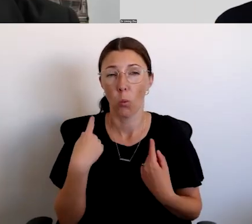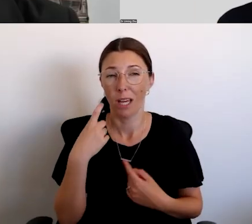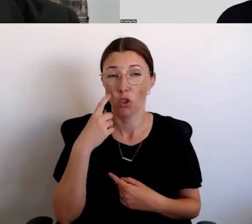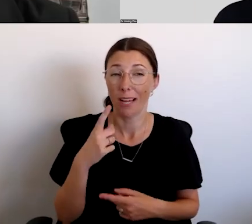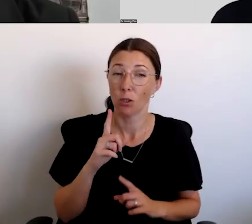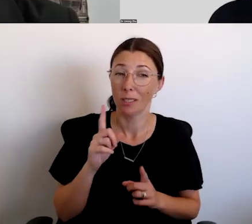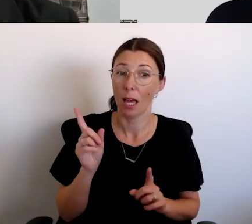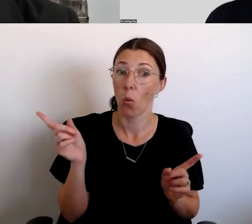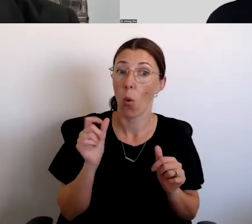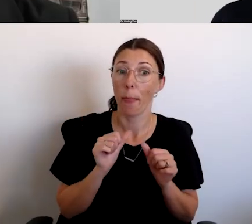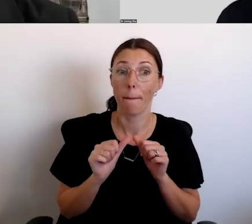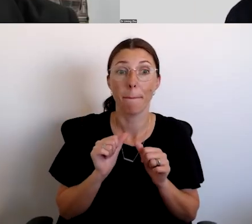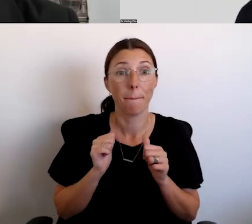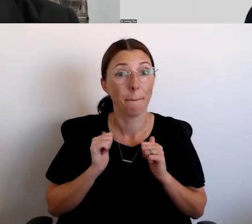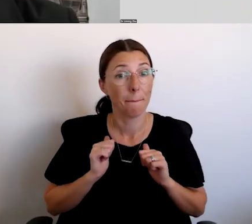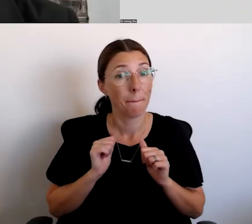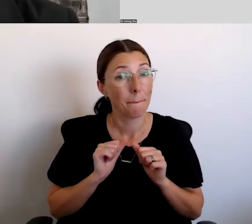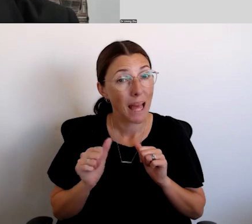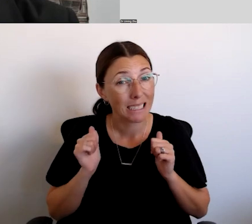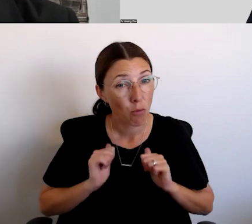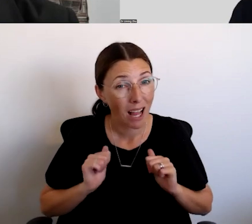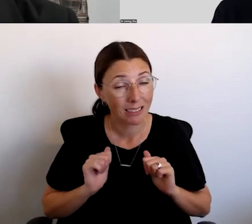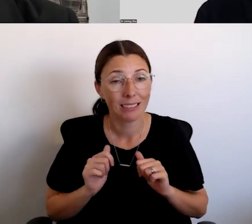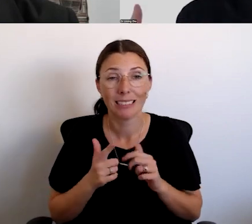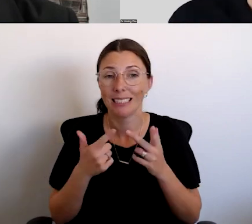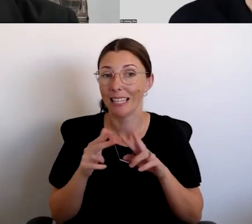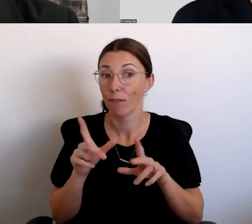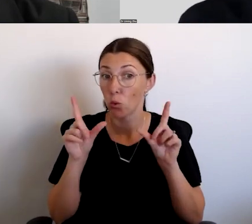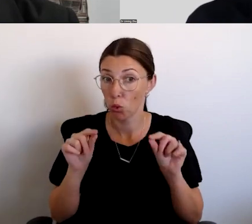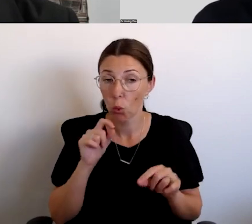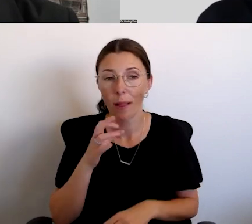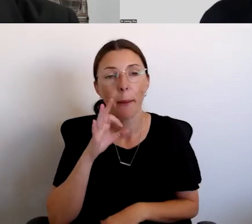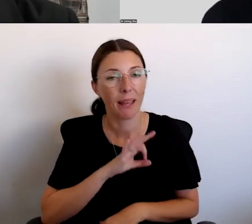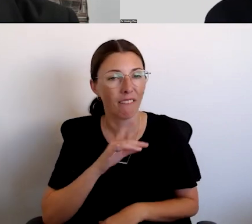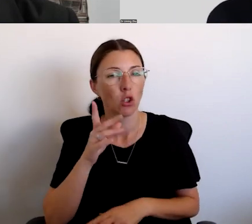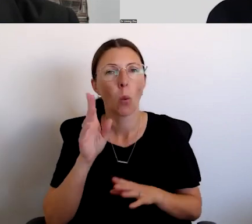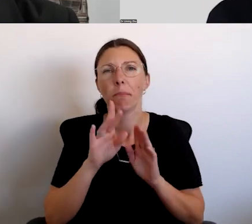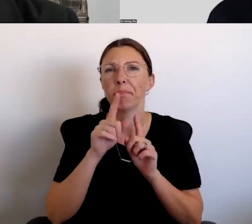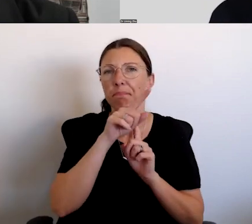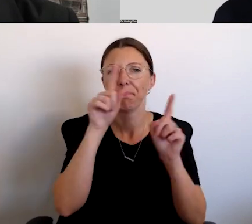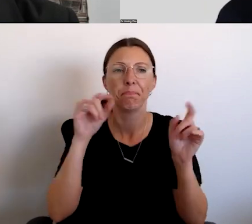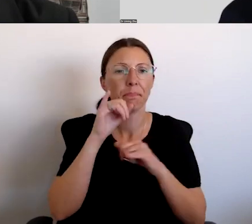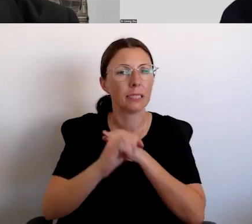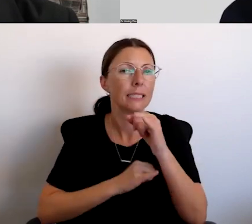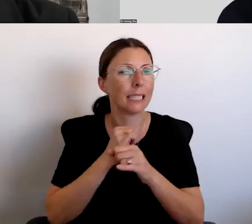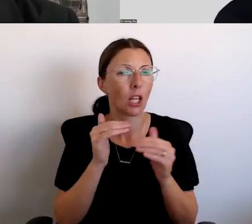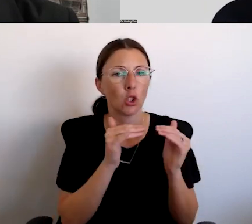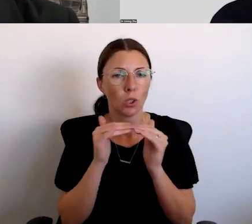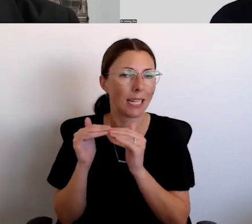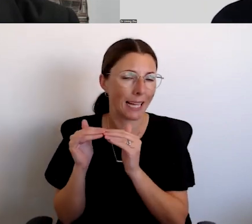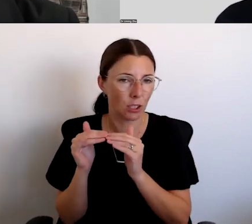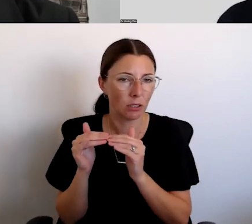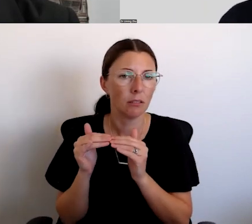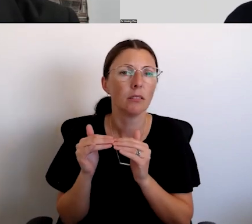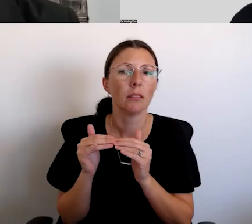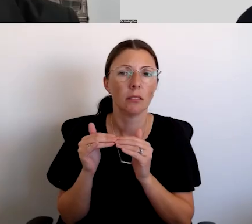practice. Do it and you will benefit from it. So standards internationally, including Australian developing standards and